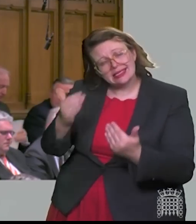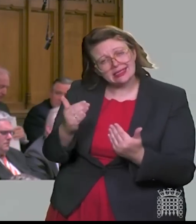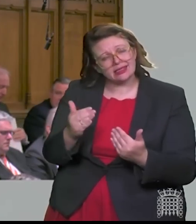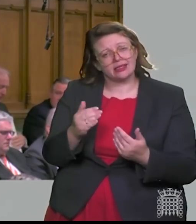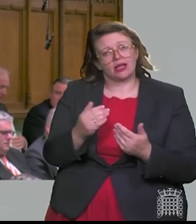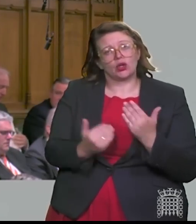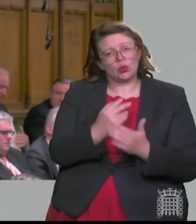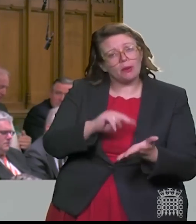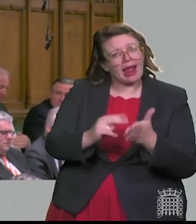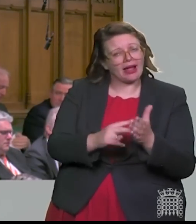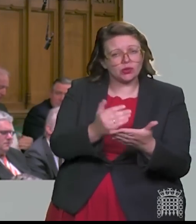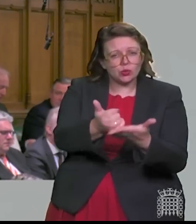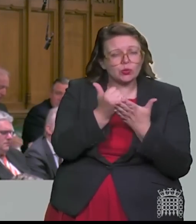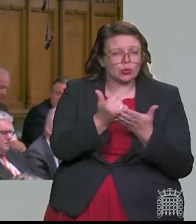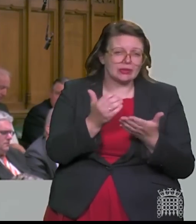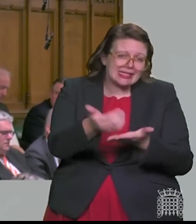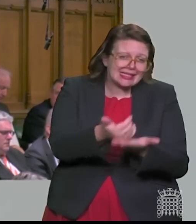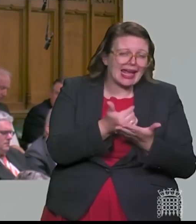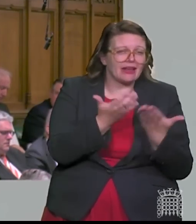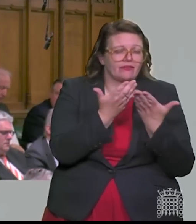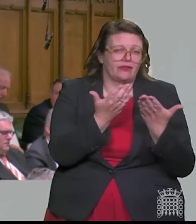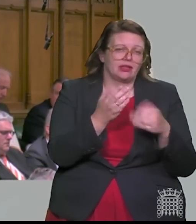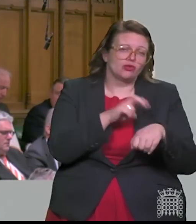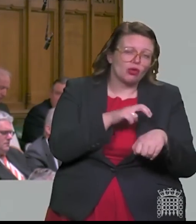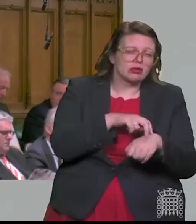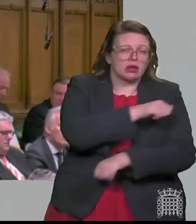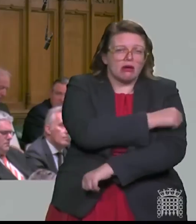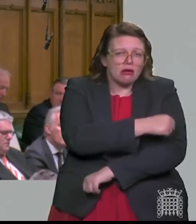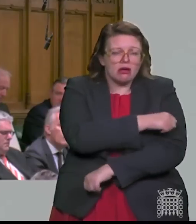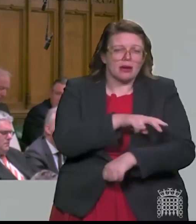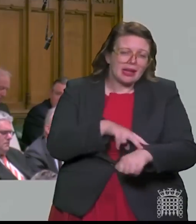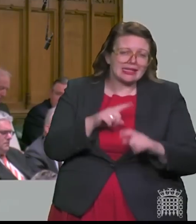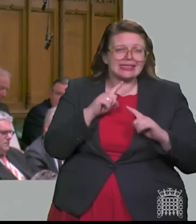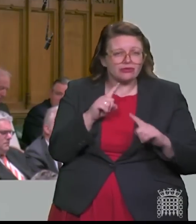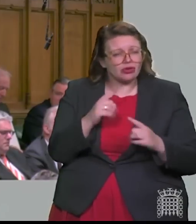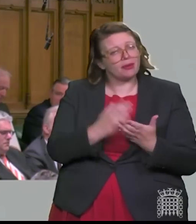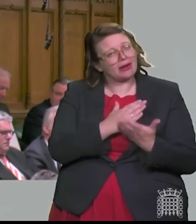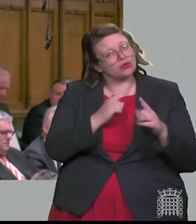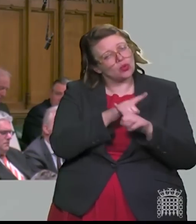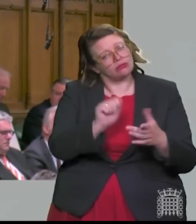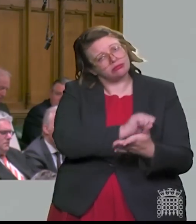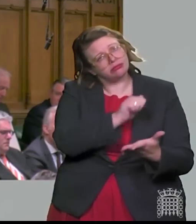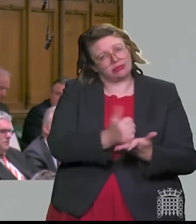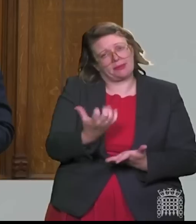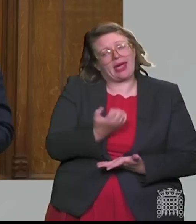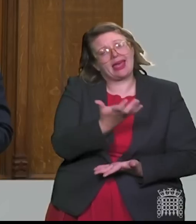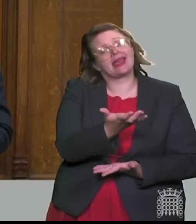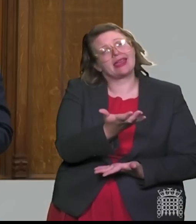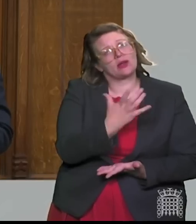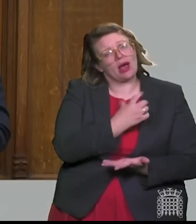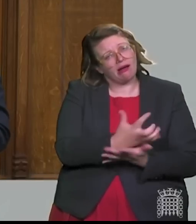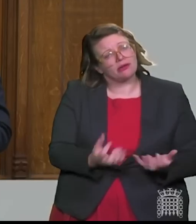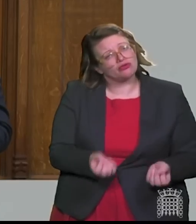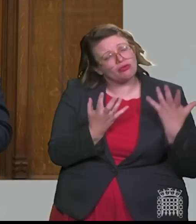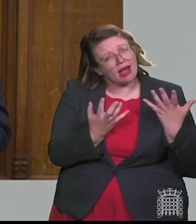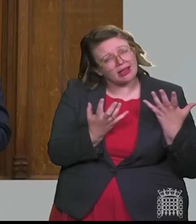rescue package so we can transform the health service and ensure that our public sector workers are given a decent wage? And will he